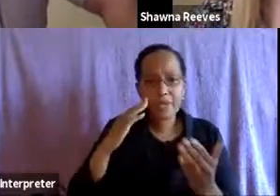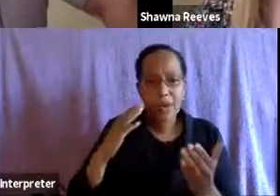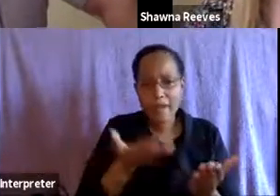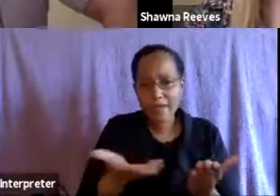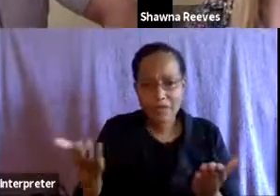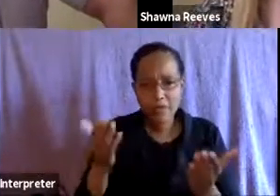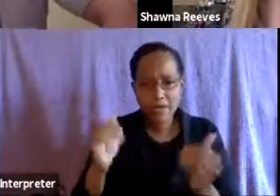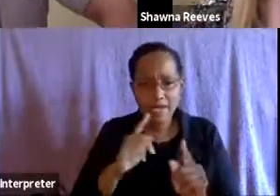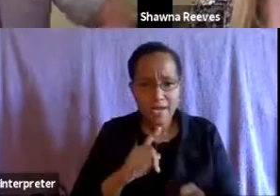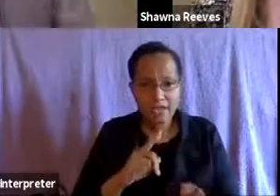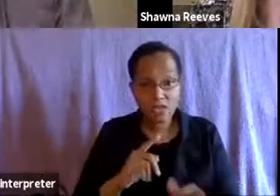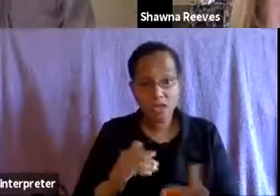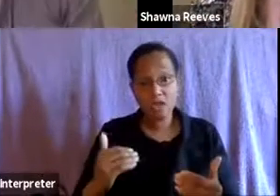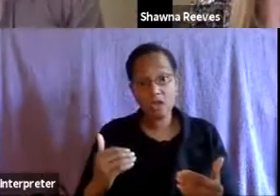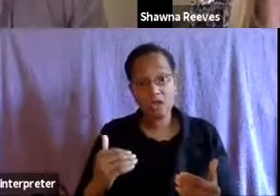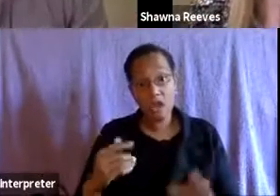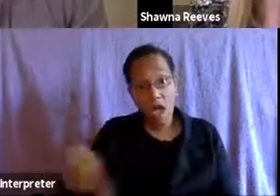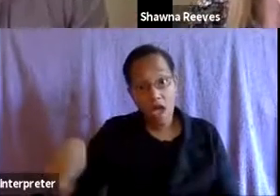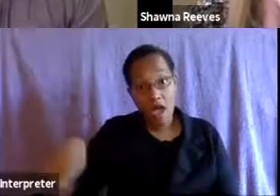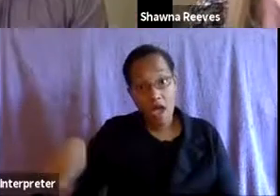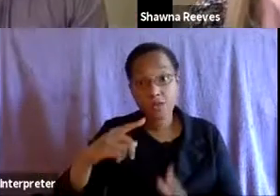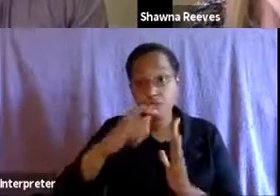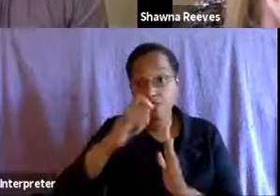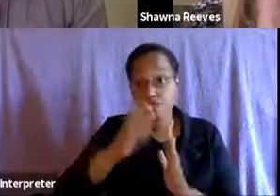Francisco. But we will follow the lead of the state Ombudsman.